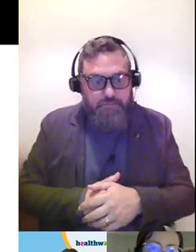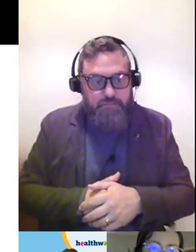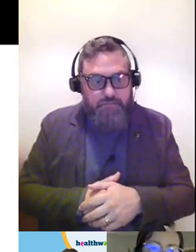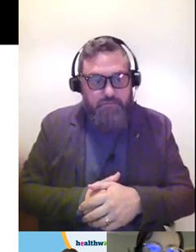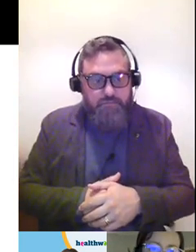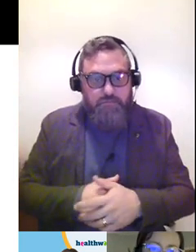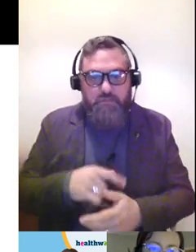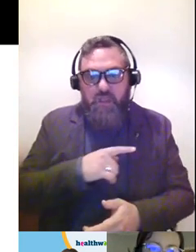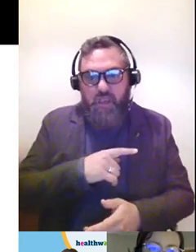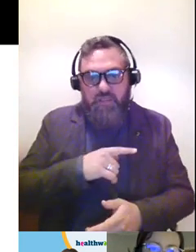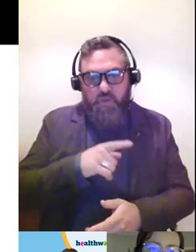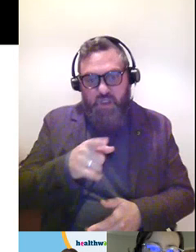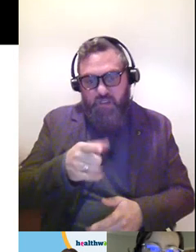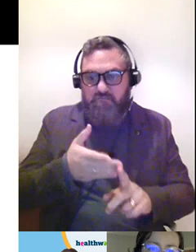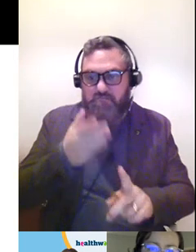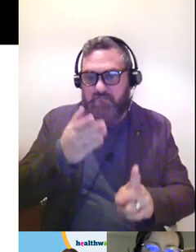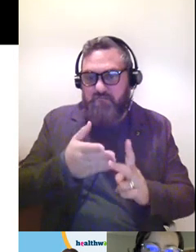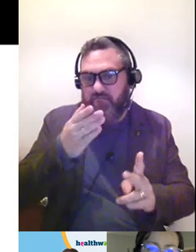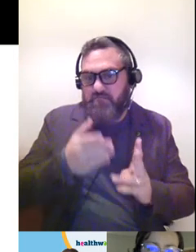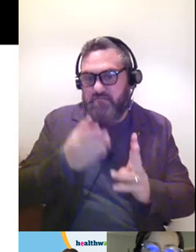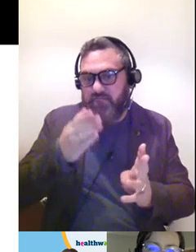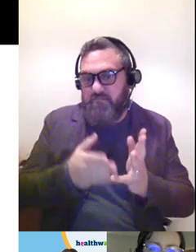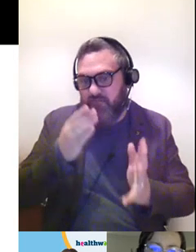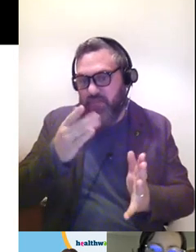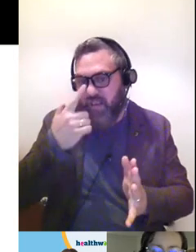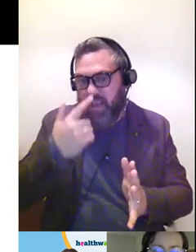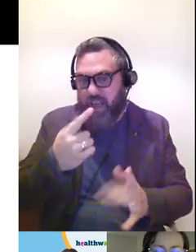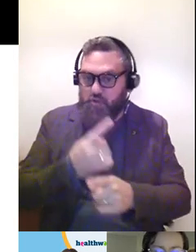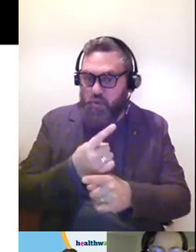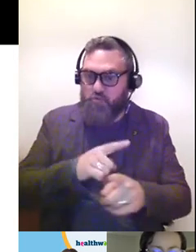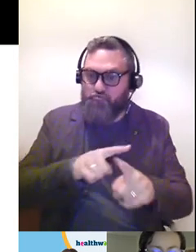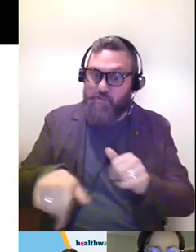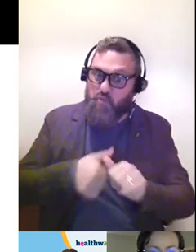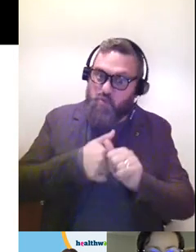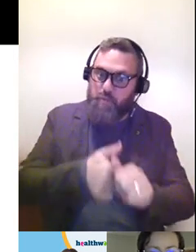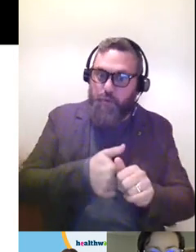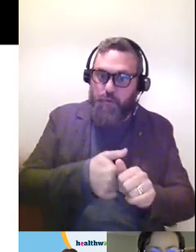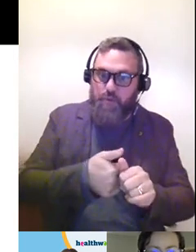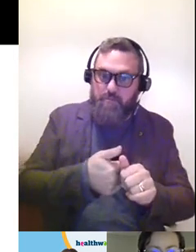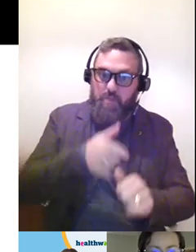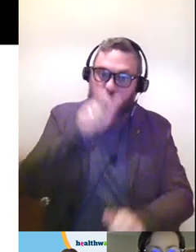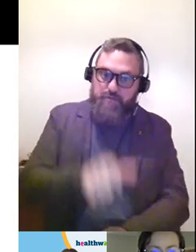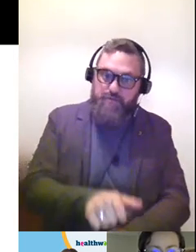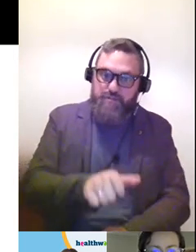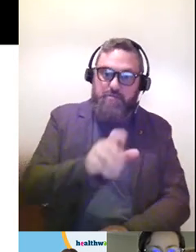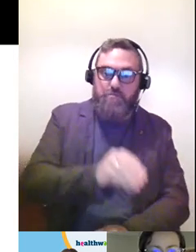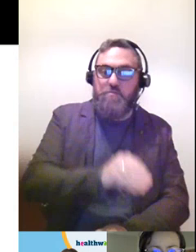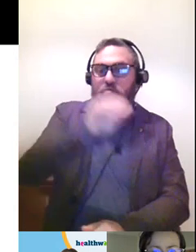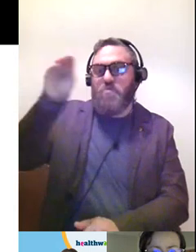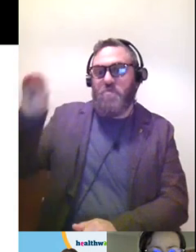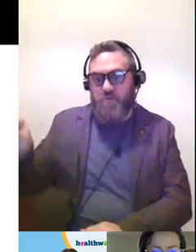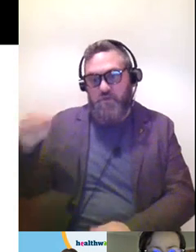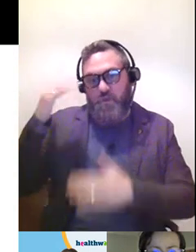And so there are some measures that we've identified here that will specifically try to support that transition.